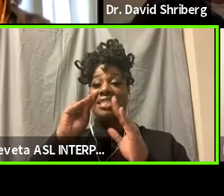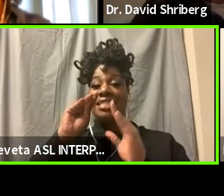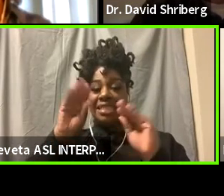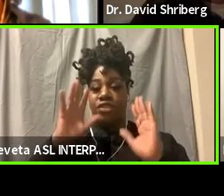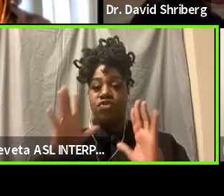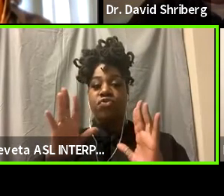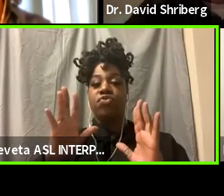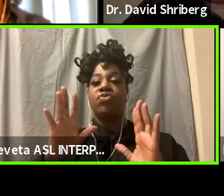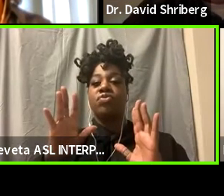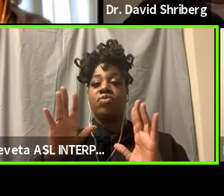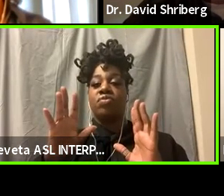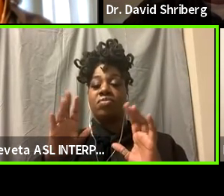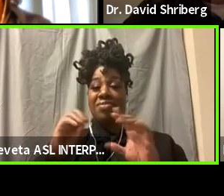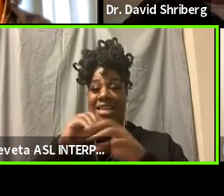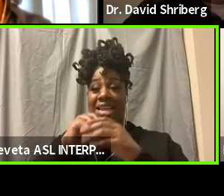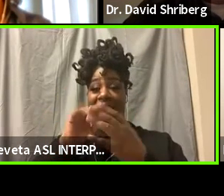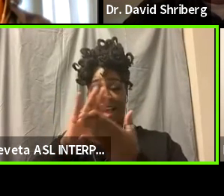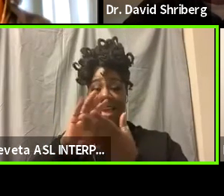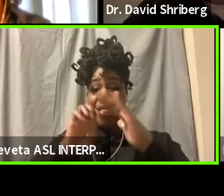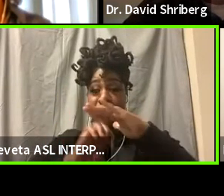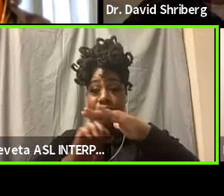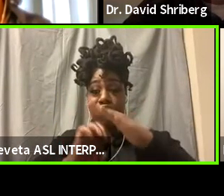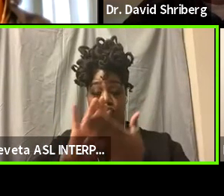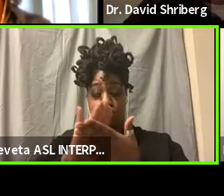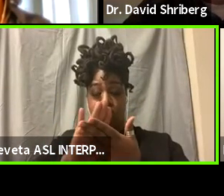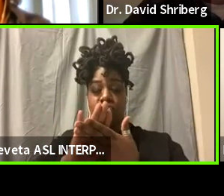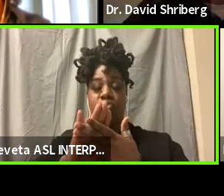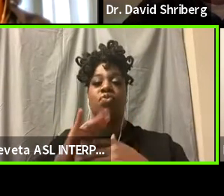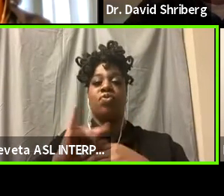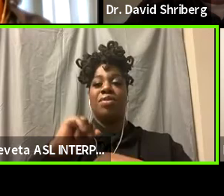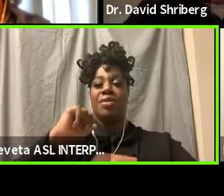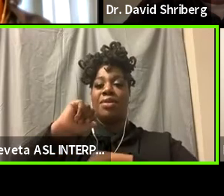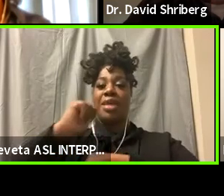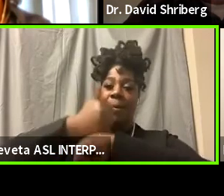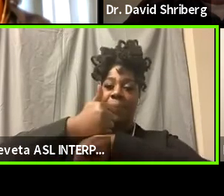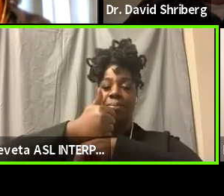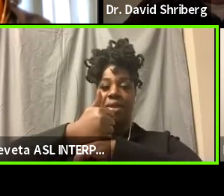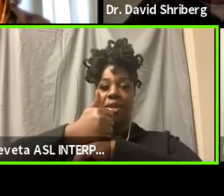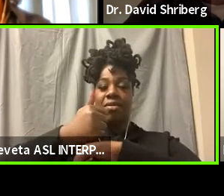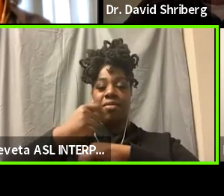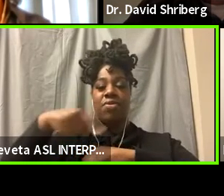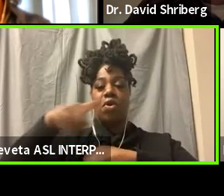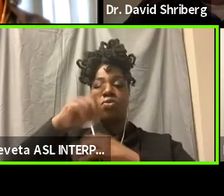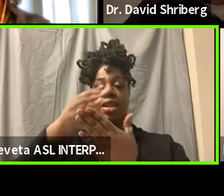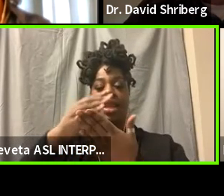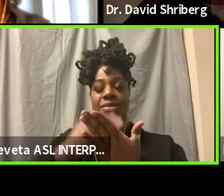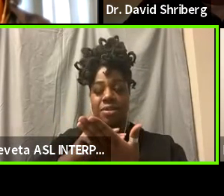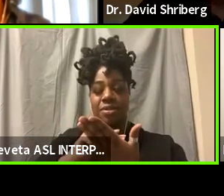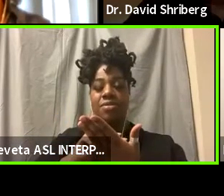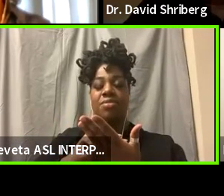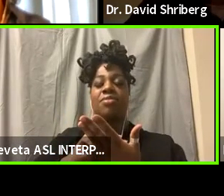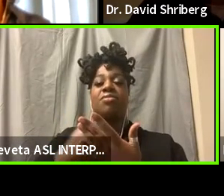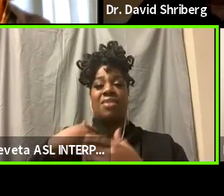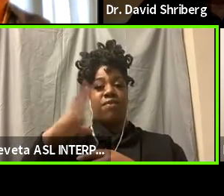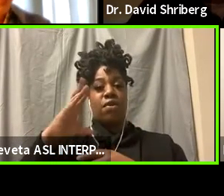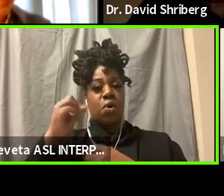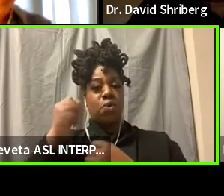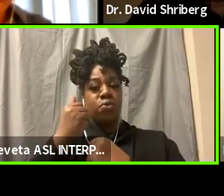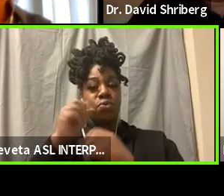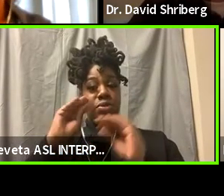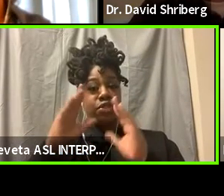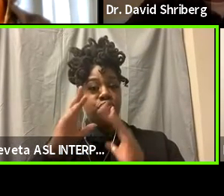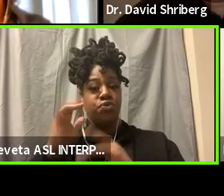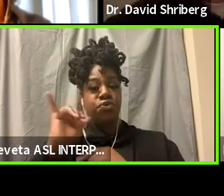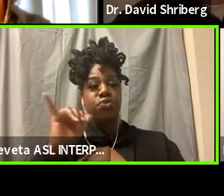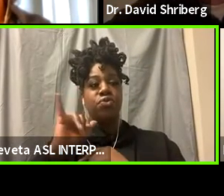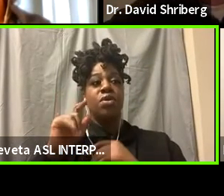lessons. And from that, you know, the counselors co-taught, but the teachers, we received a lot of